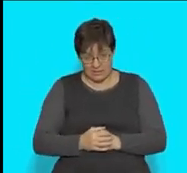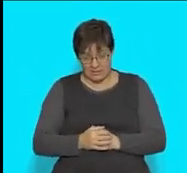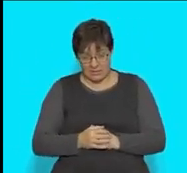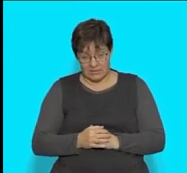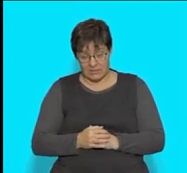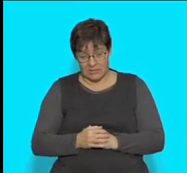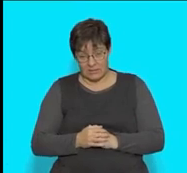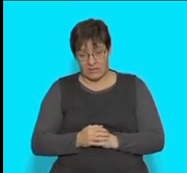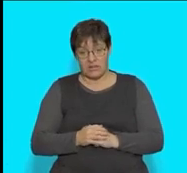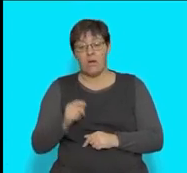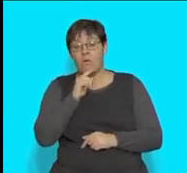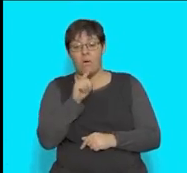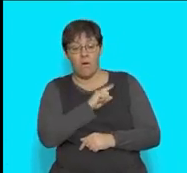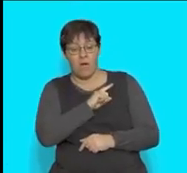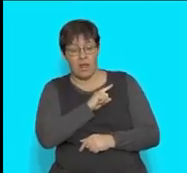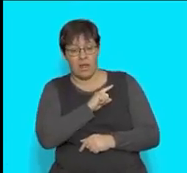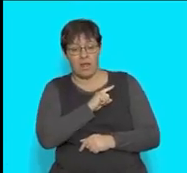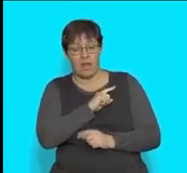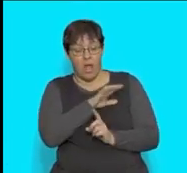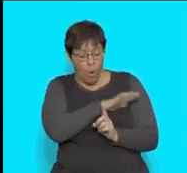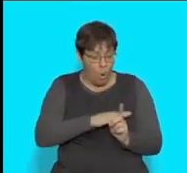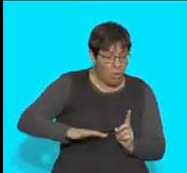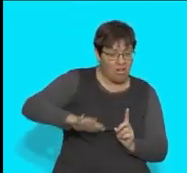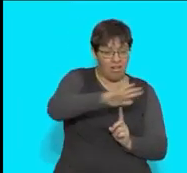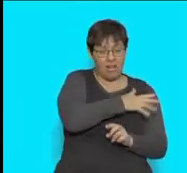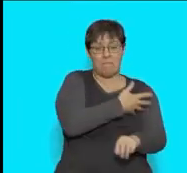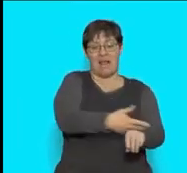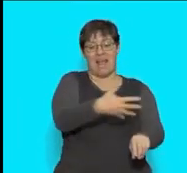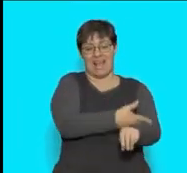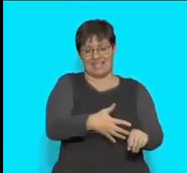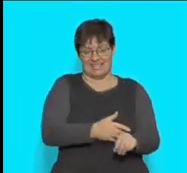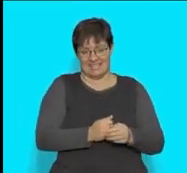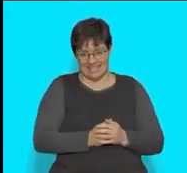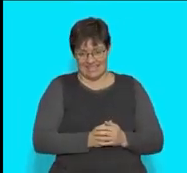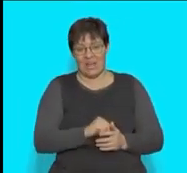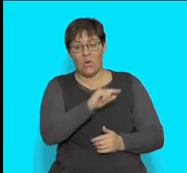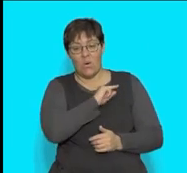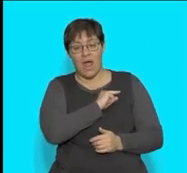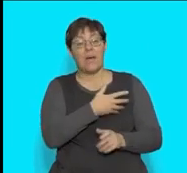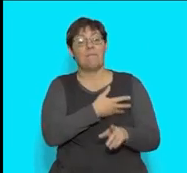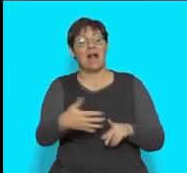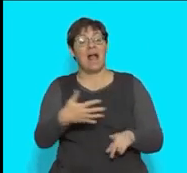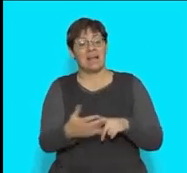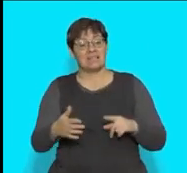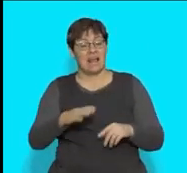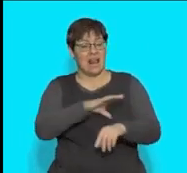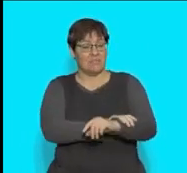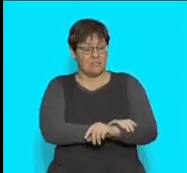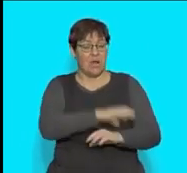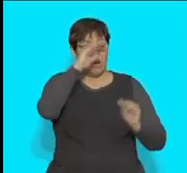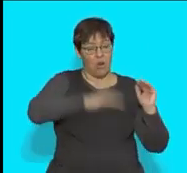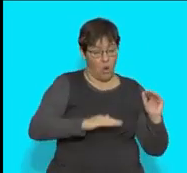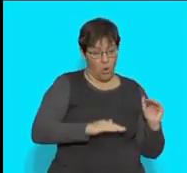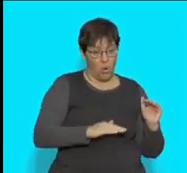actively, and remember, what is surrounding all of that is the blood. So because our blood levels are